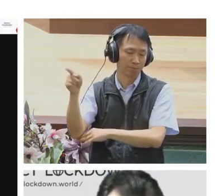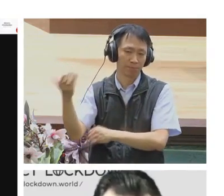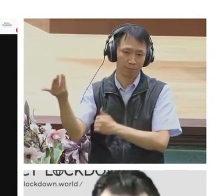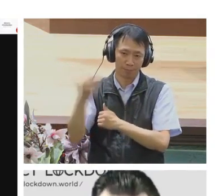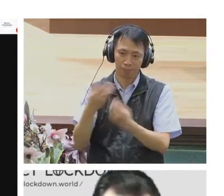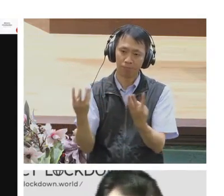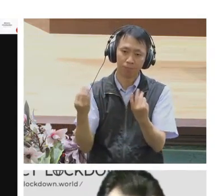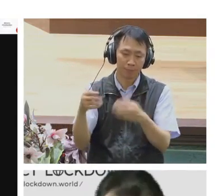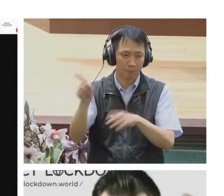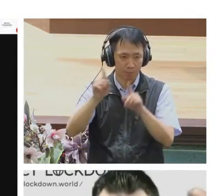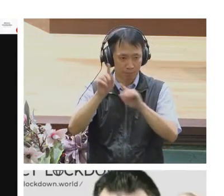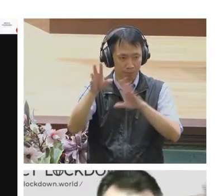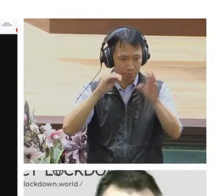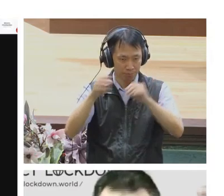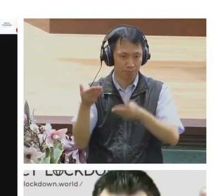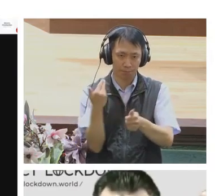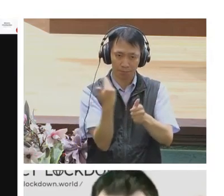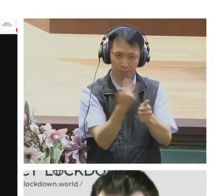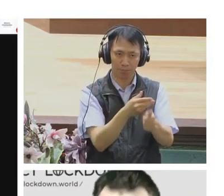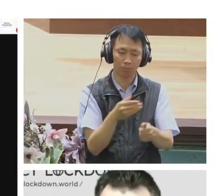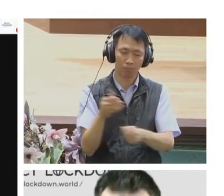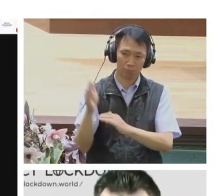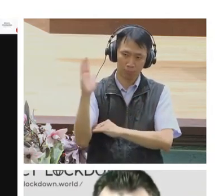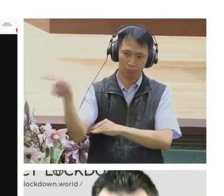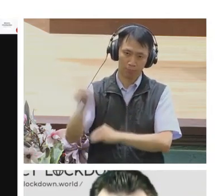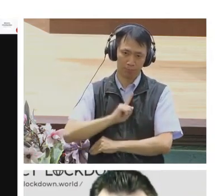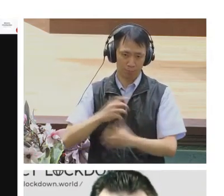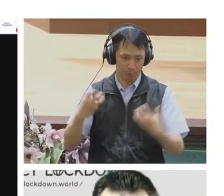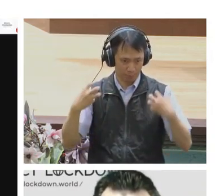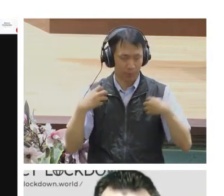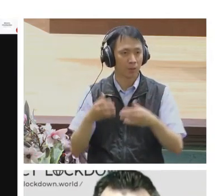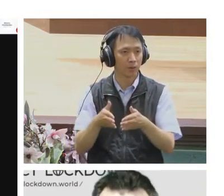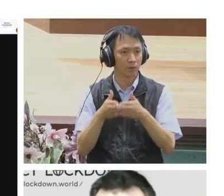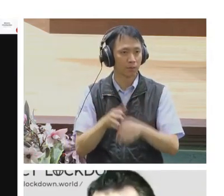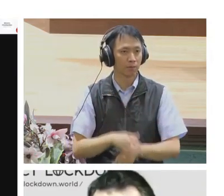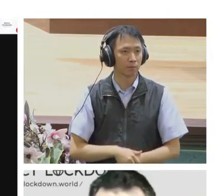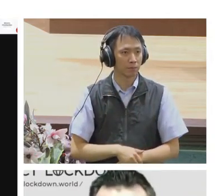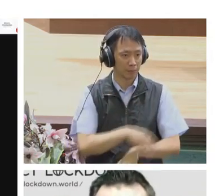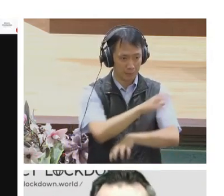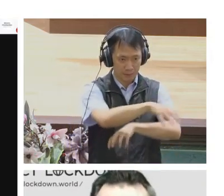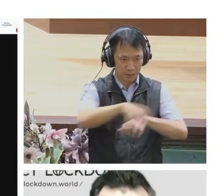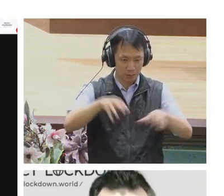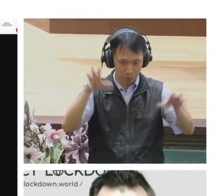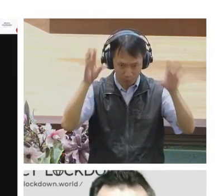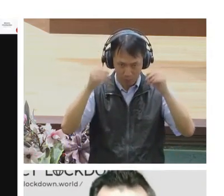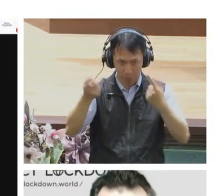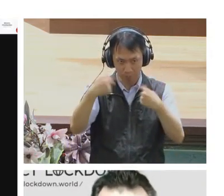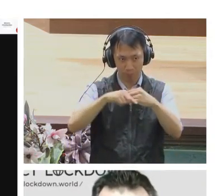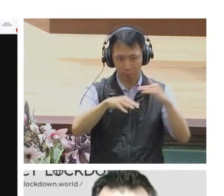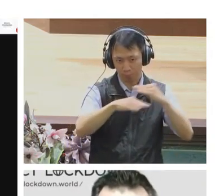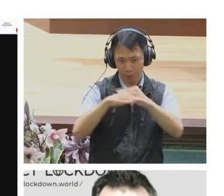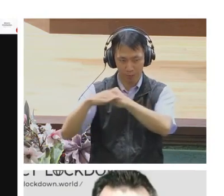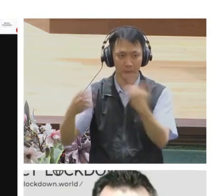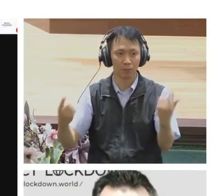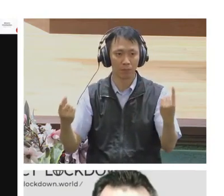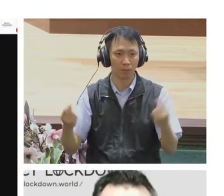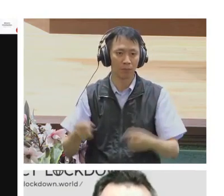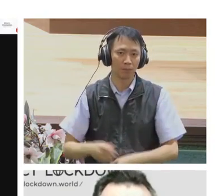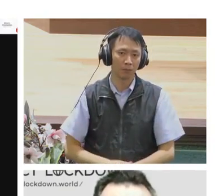by, if there is an inconsistency, you can point out to that. And we have been moving towards also